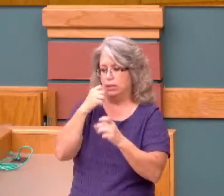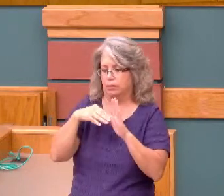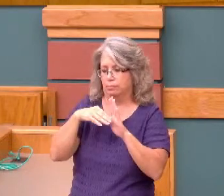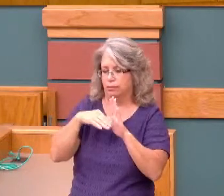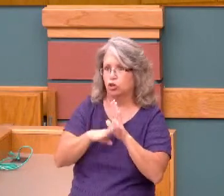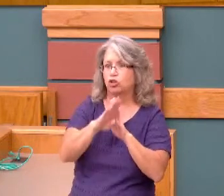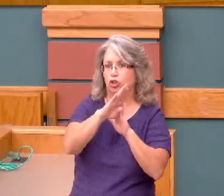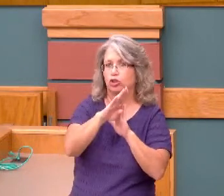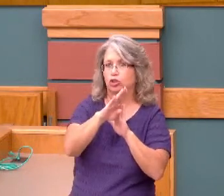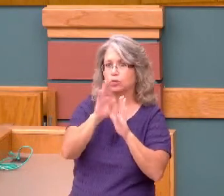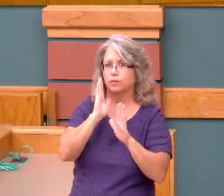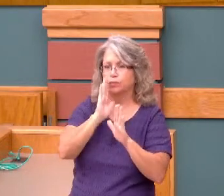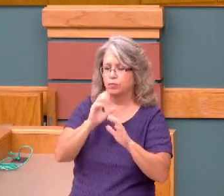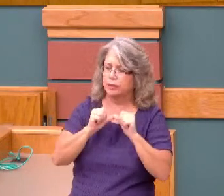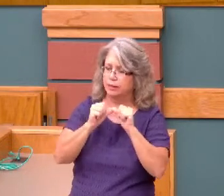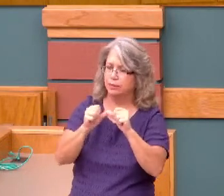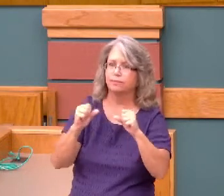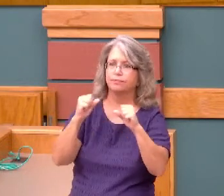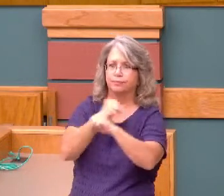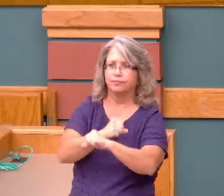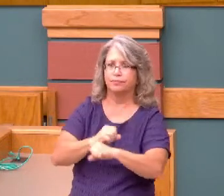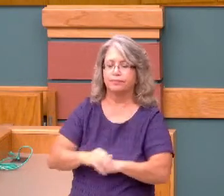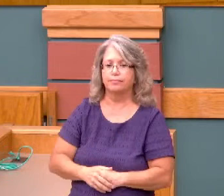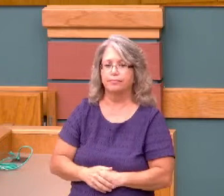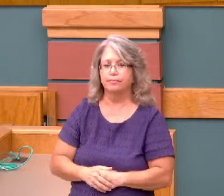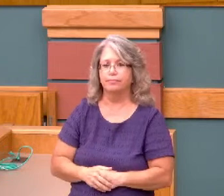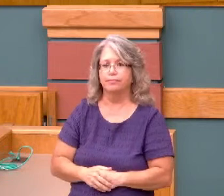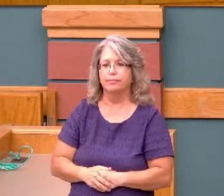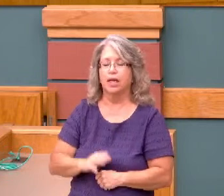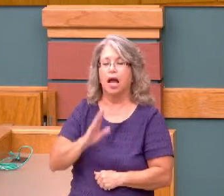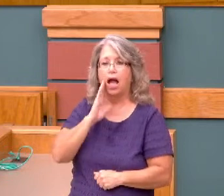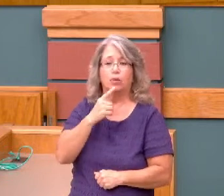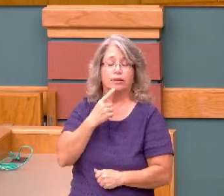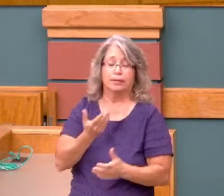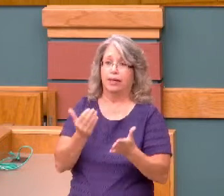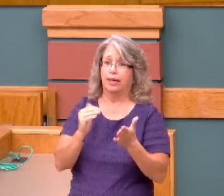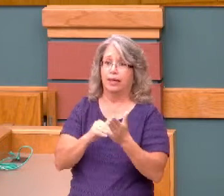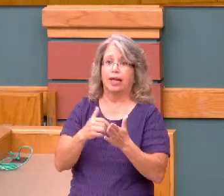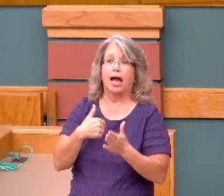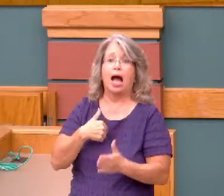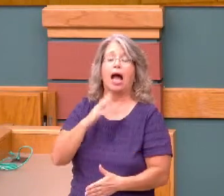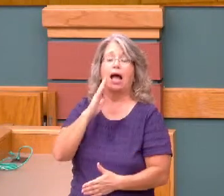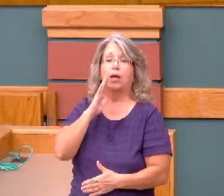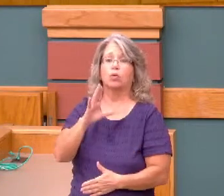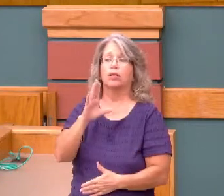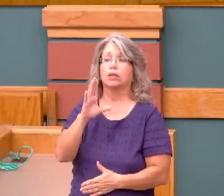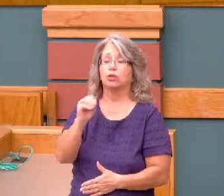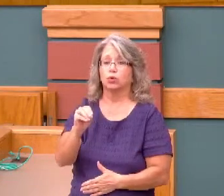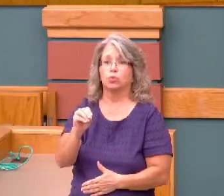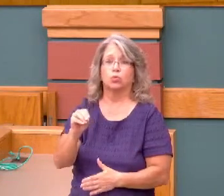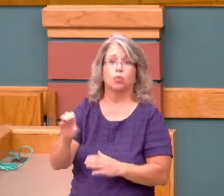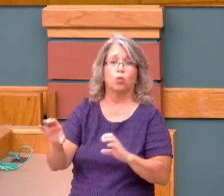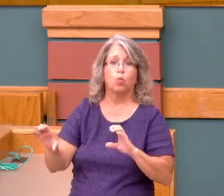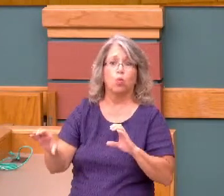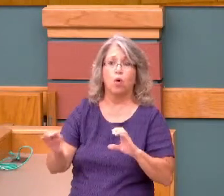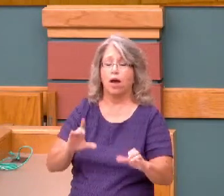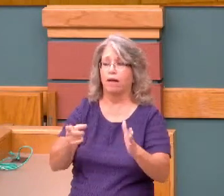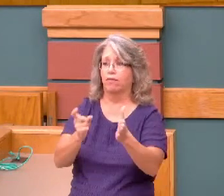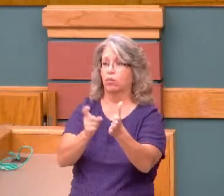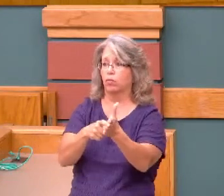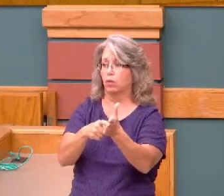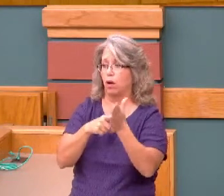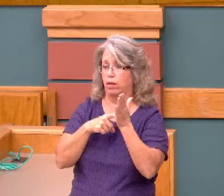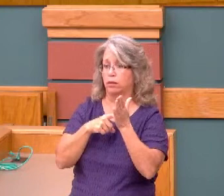we're going to say this once again, I'll do whatever it takes to get more staff here in this